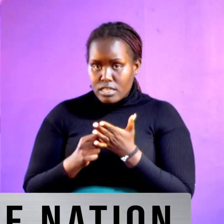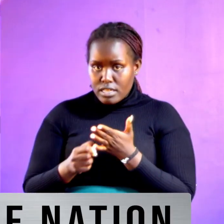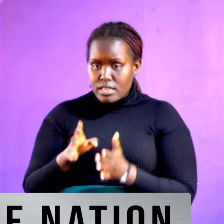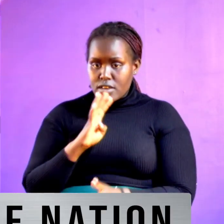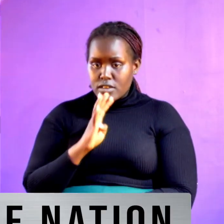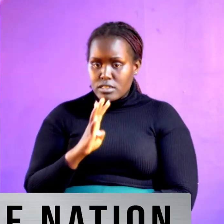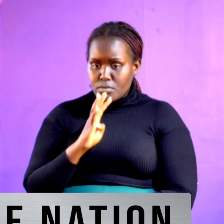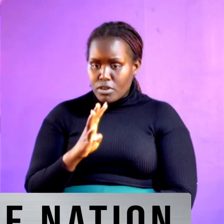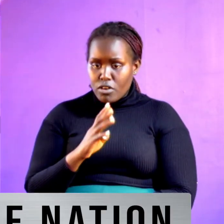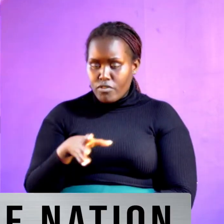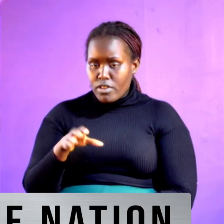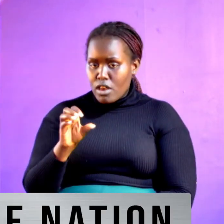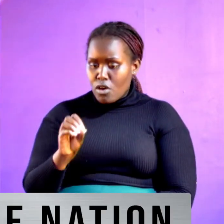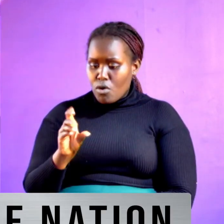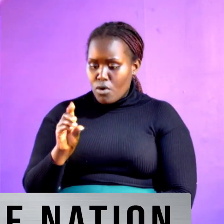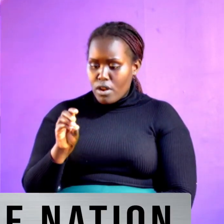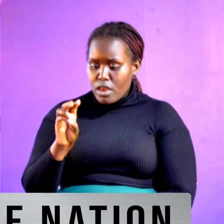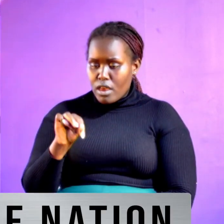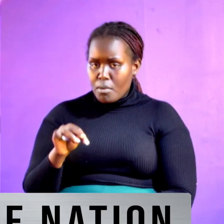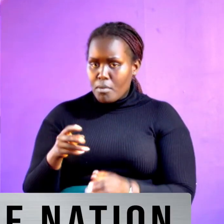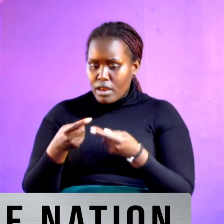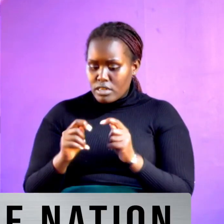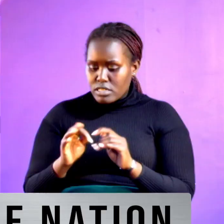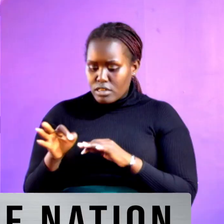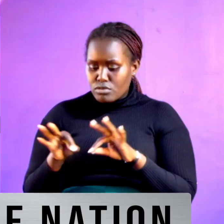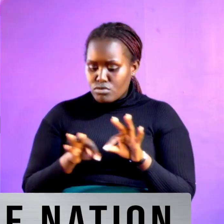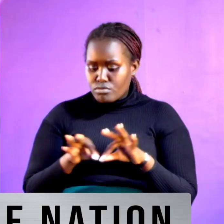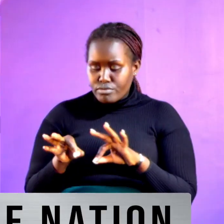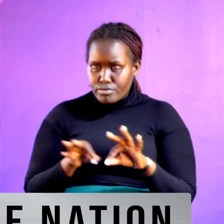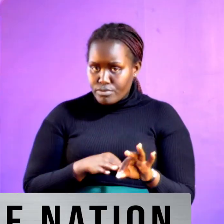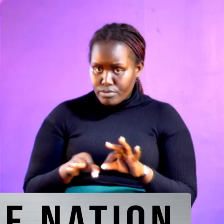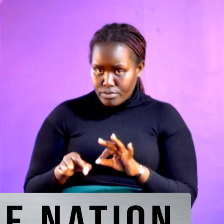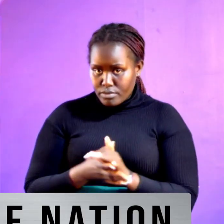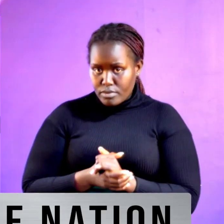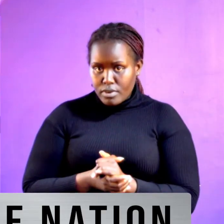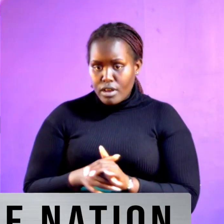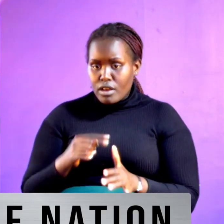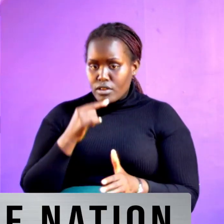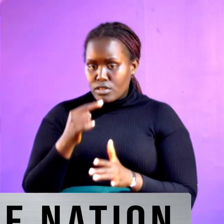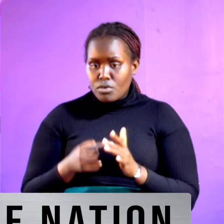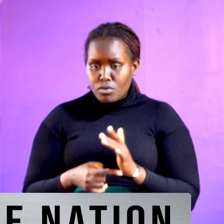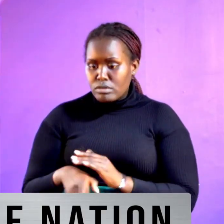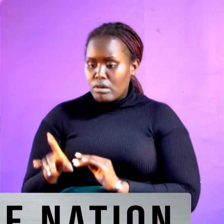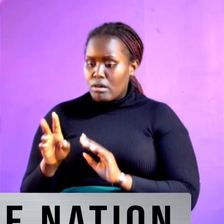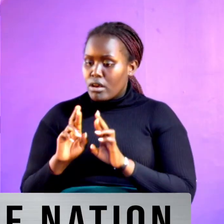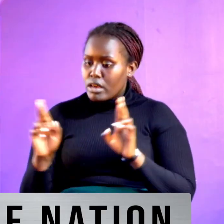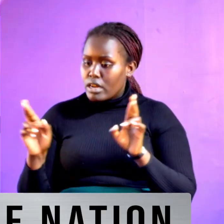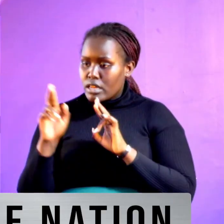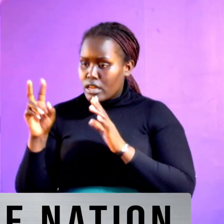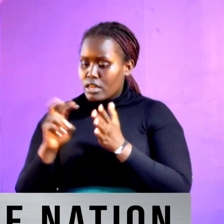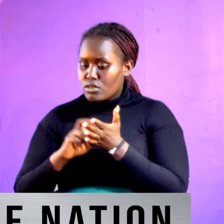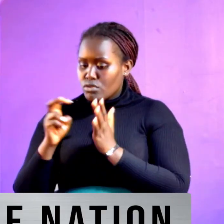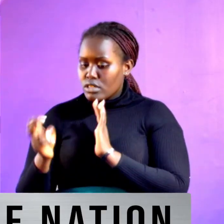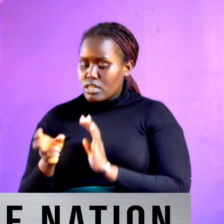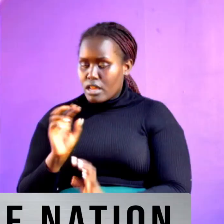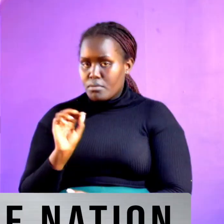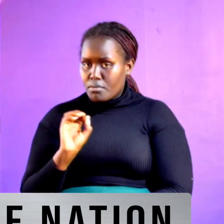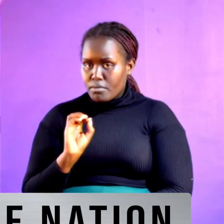he tried also to explain or, to assert that he's not ready to resign until he gets the party